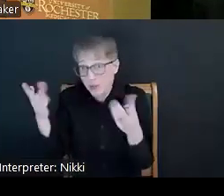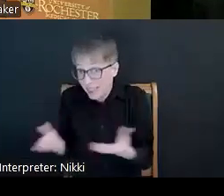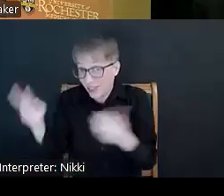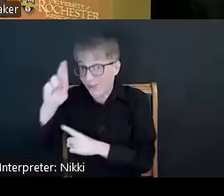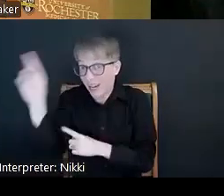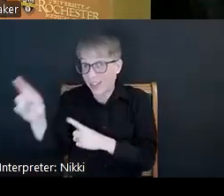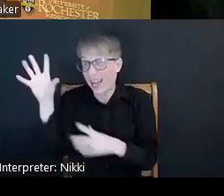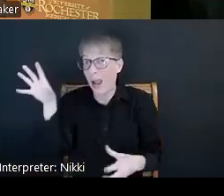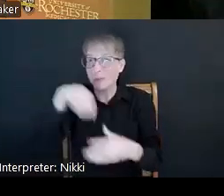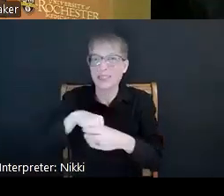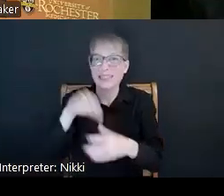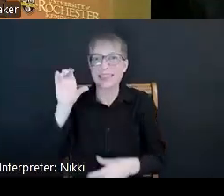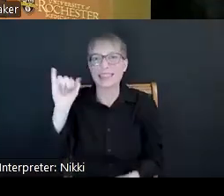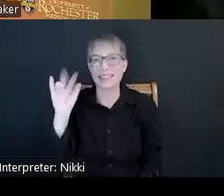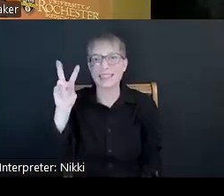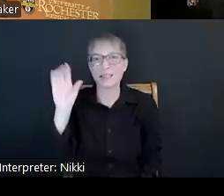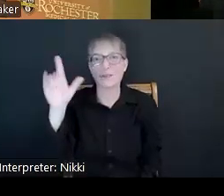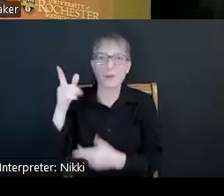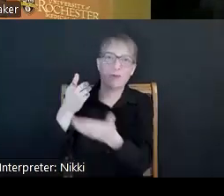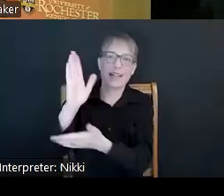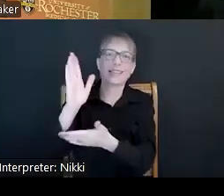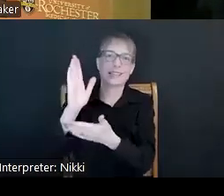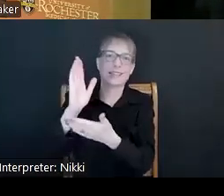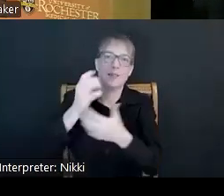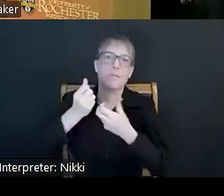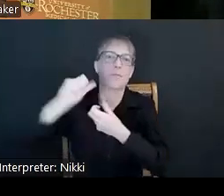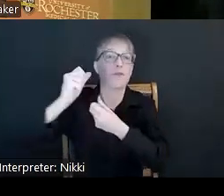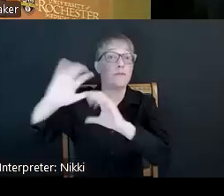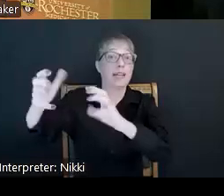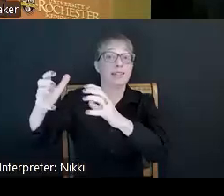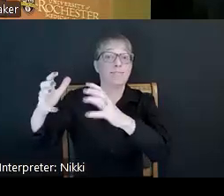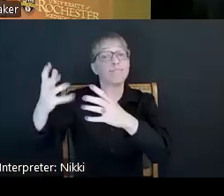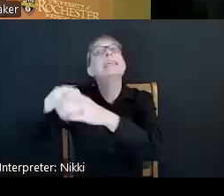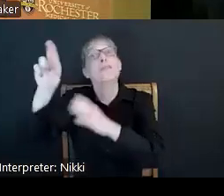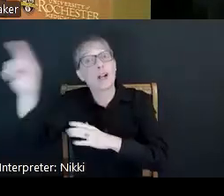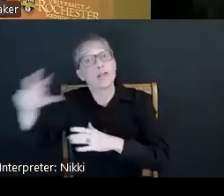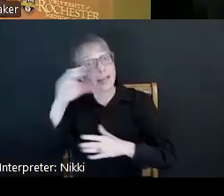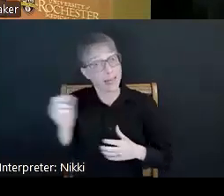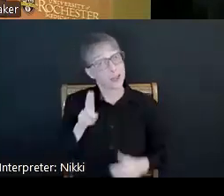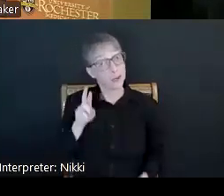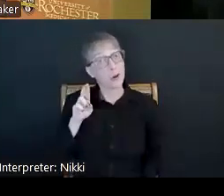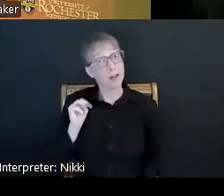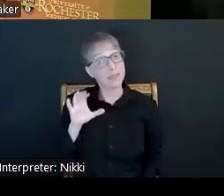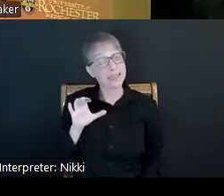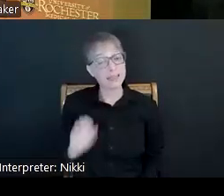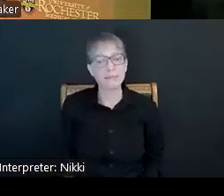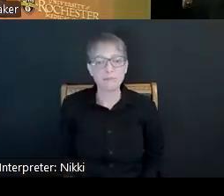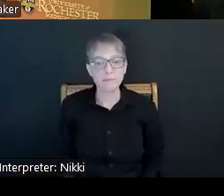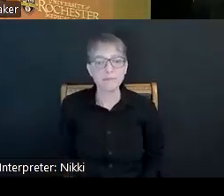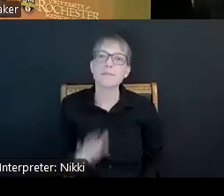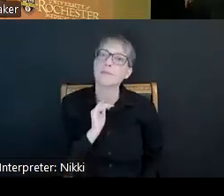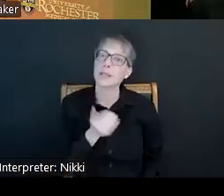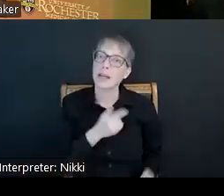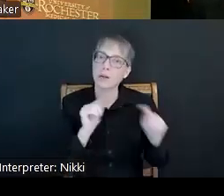well as at the University of Rochester Medical Center. Since then, we've been incredibly busy. You can see our team has